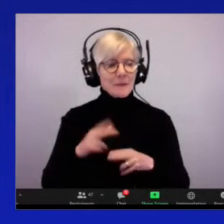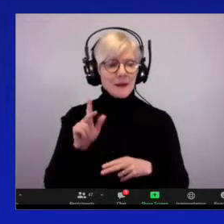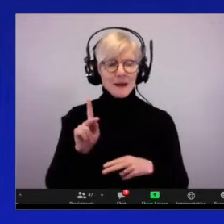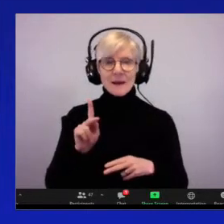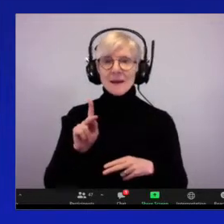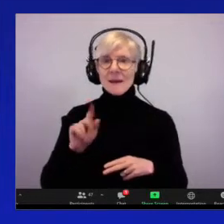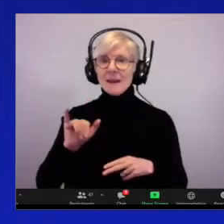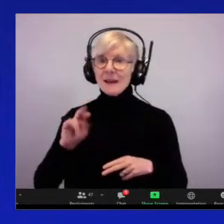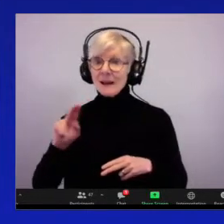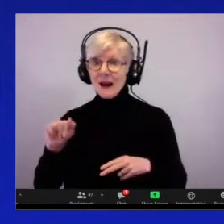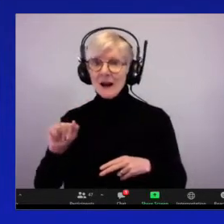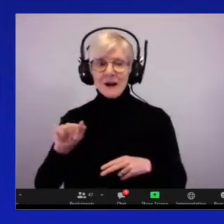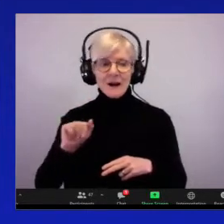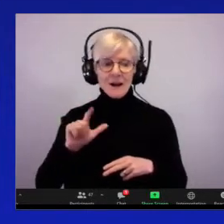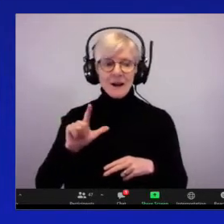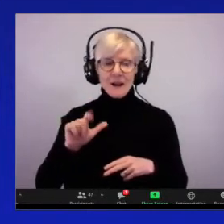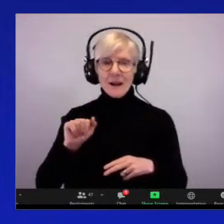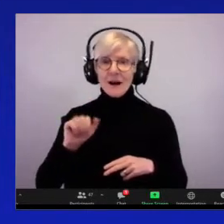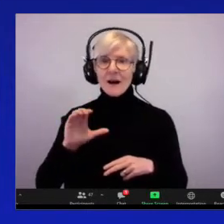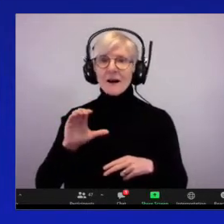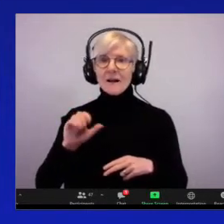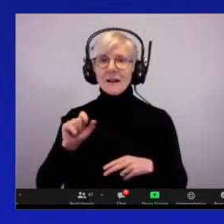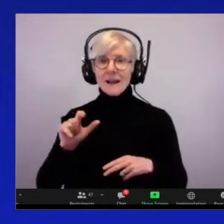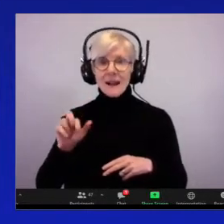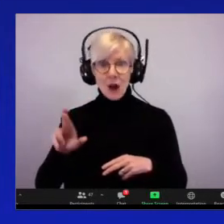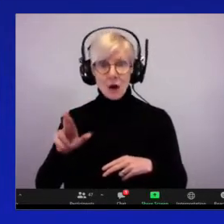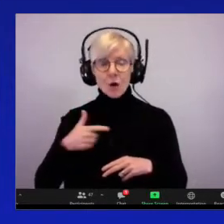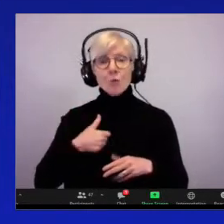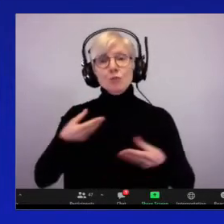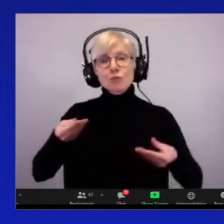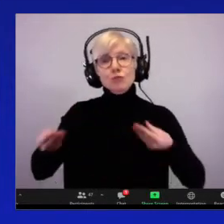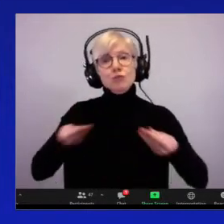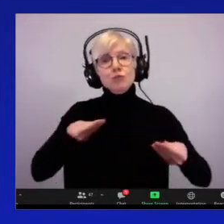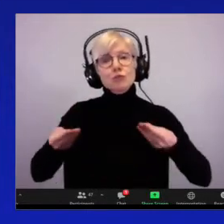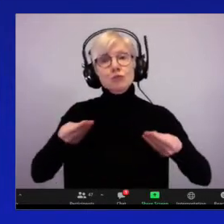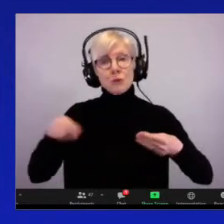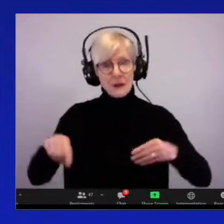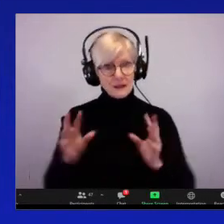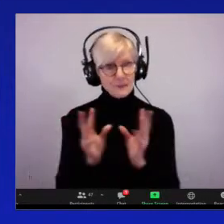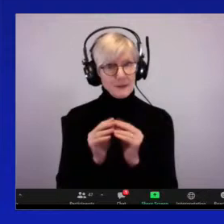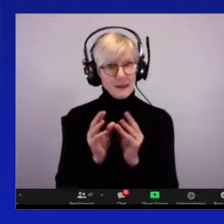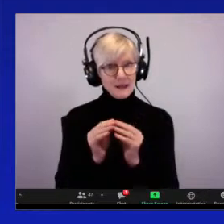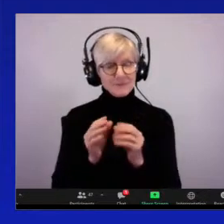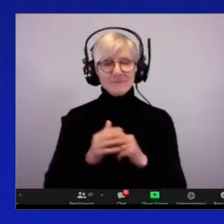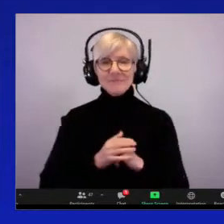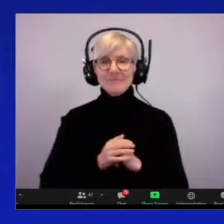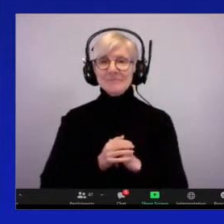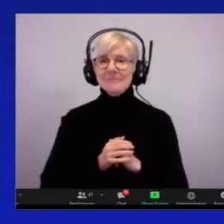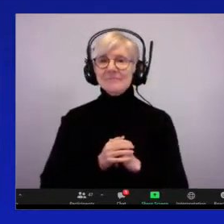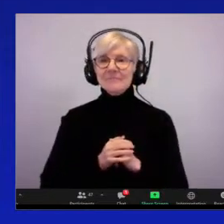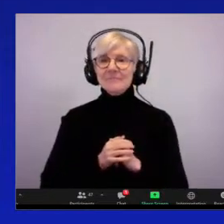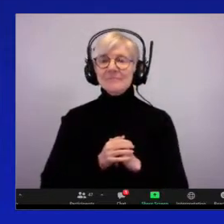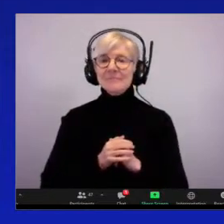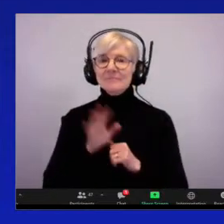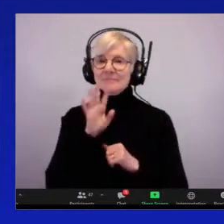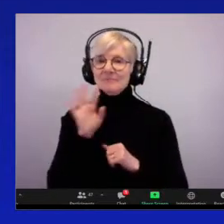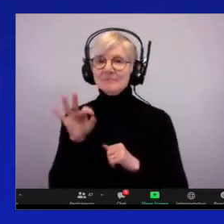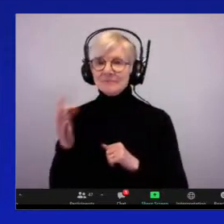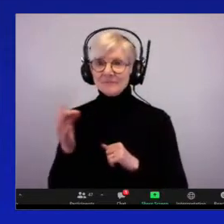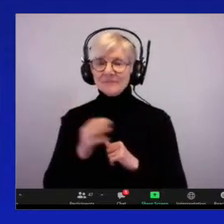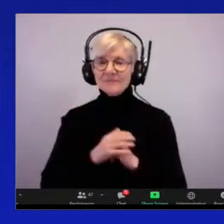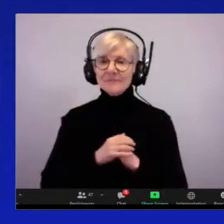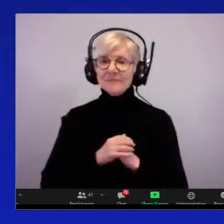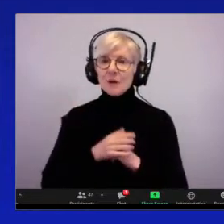moderator. Je m'appelle Kina Leclerc et je serai l'animatrice de cette séance. So before we begin, for those joining us on